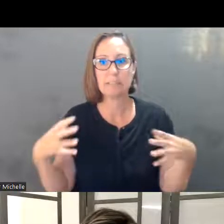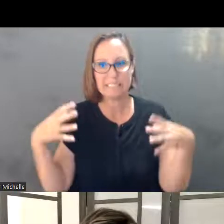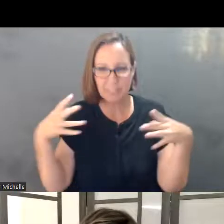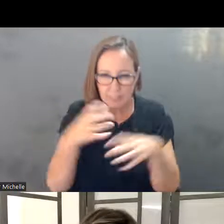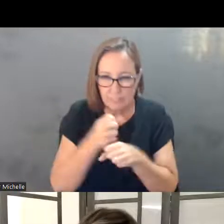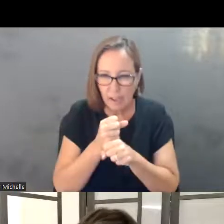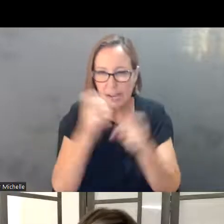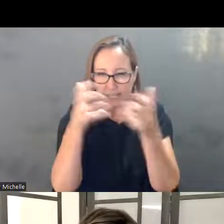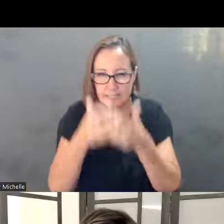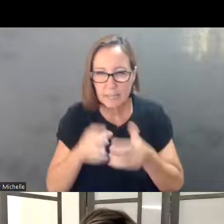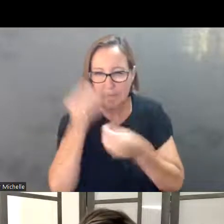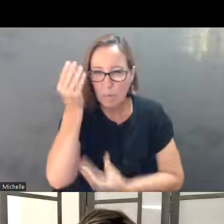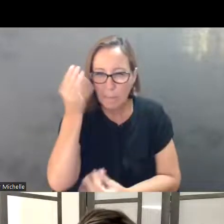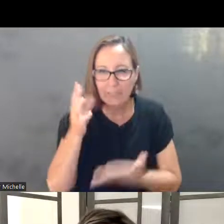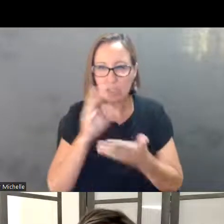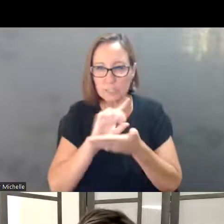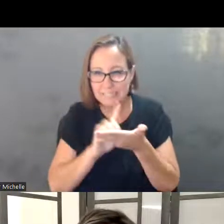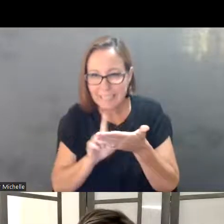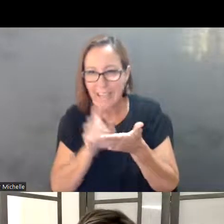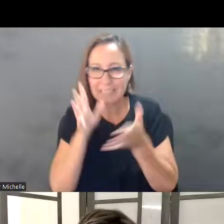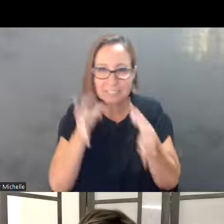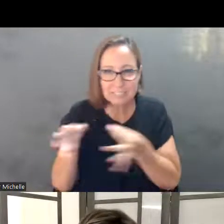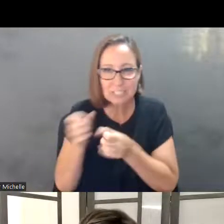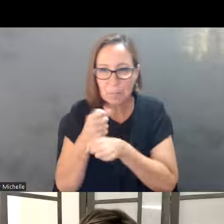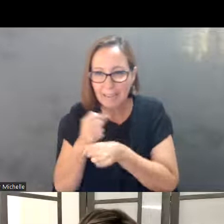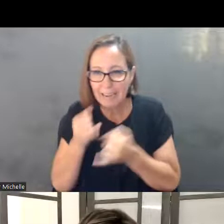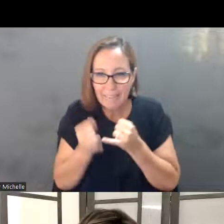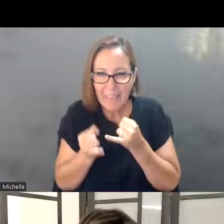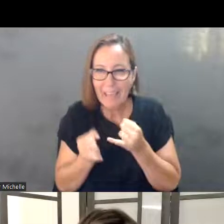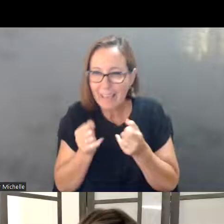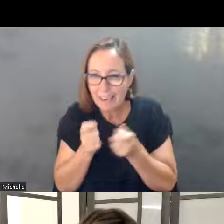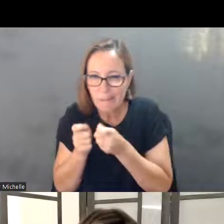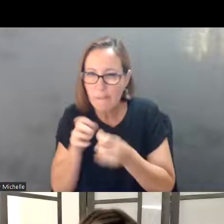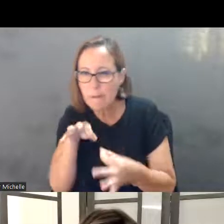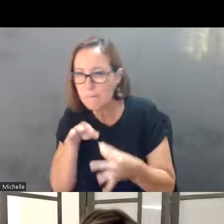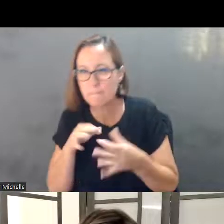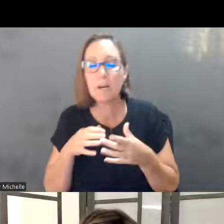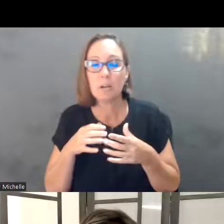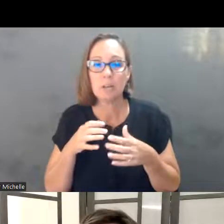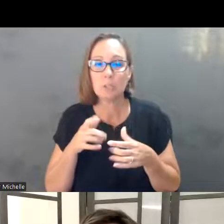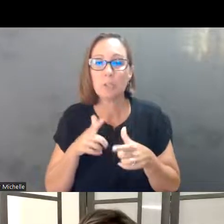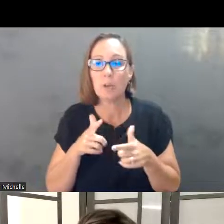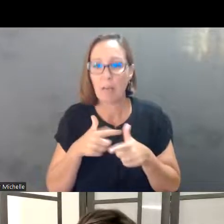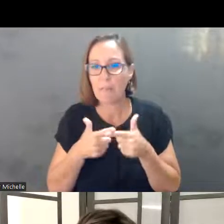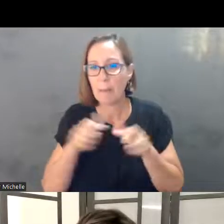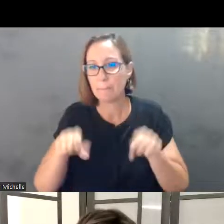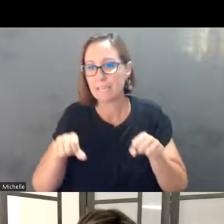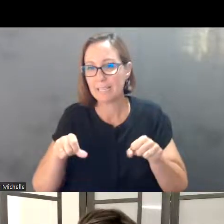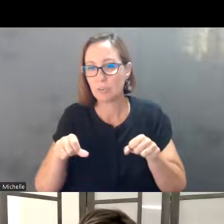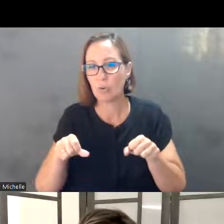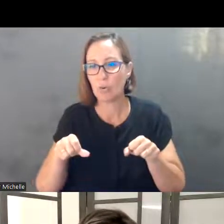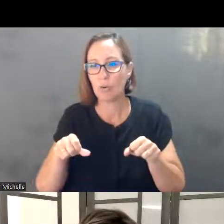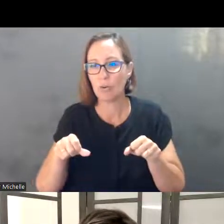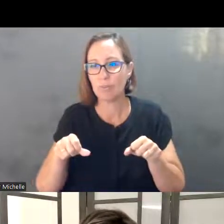some designing and some decision making, and then coming out on the end with the potential elements for